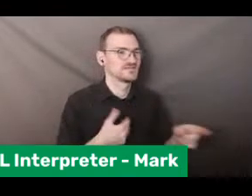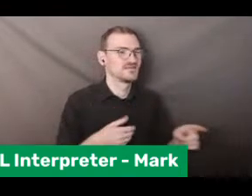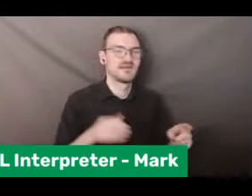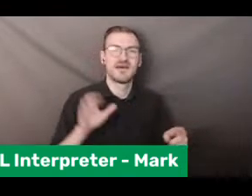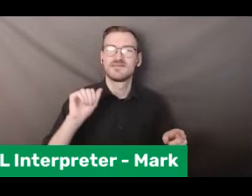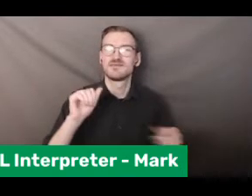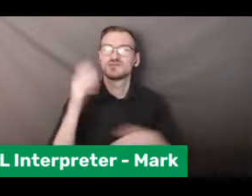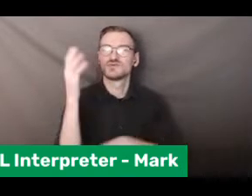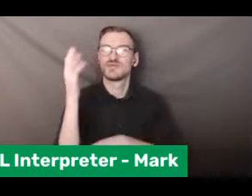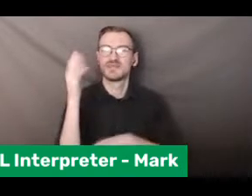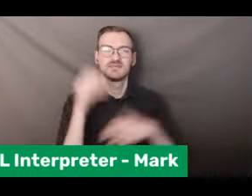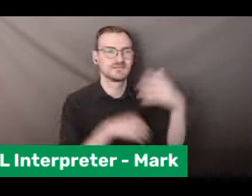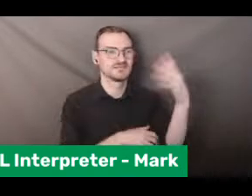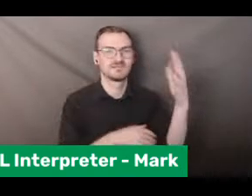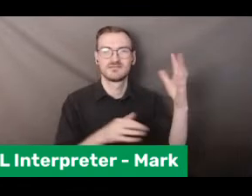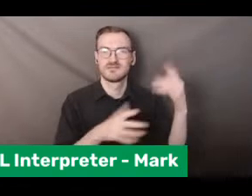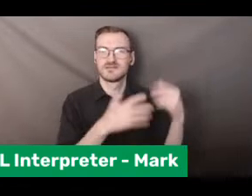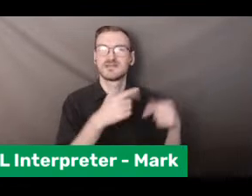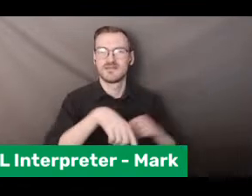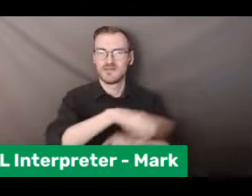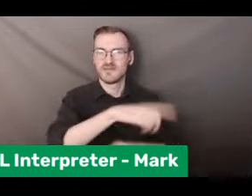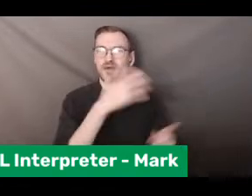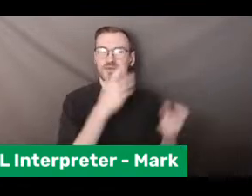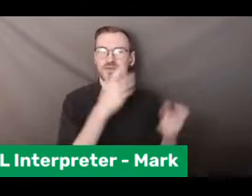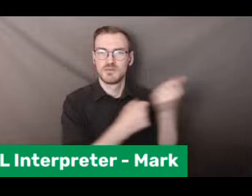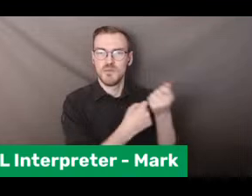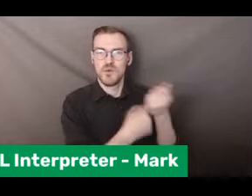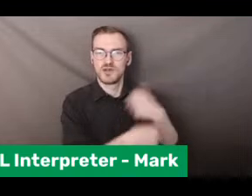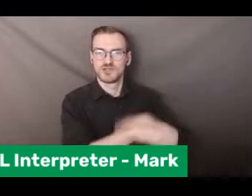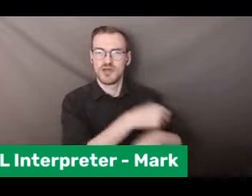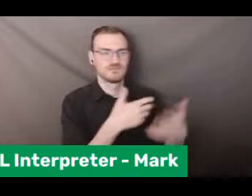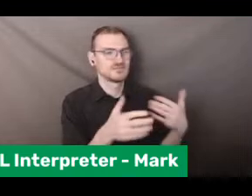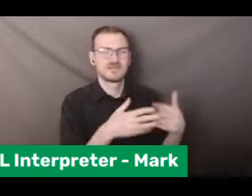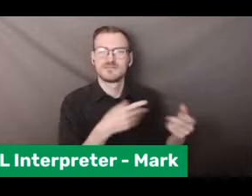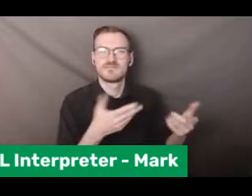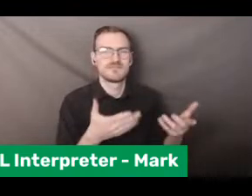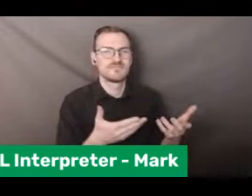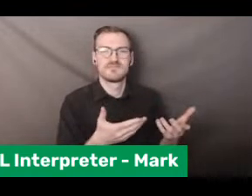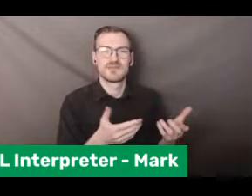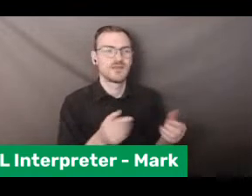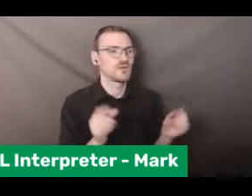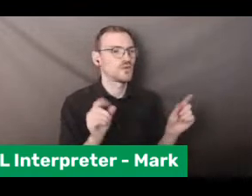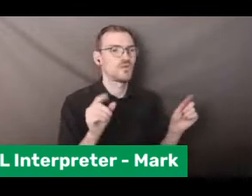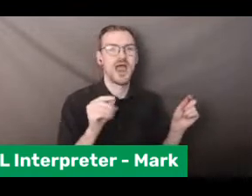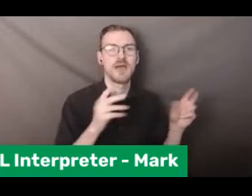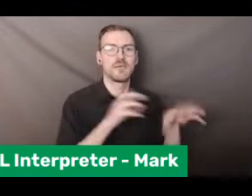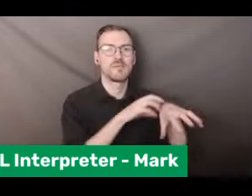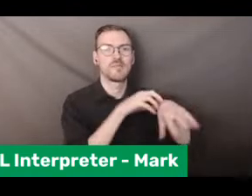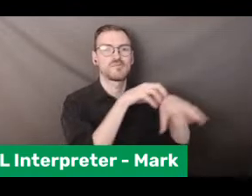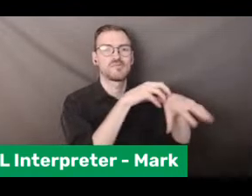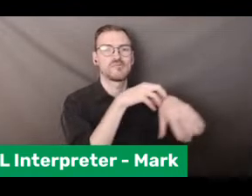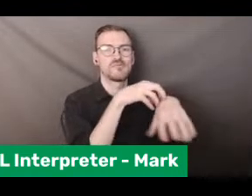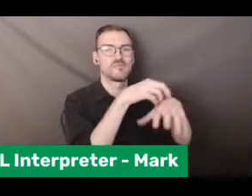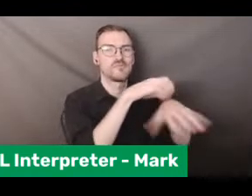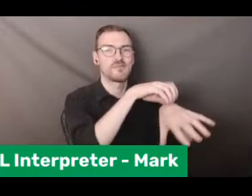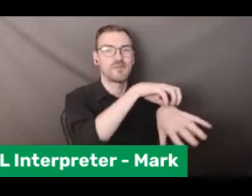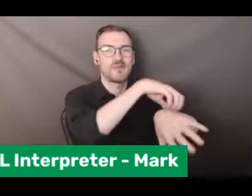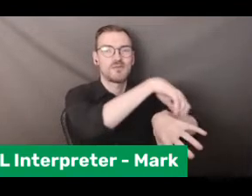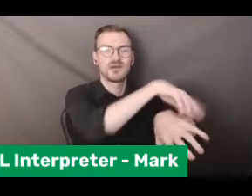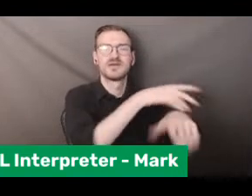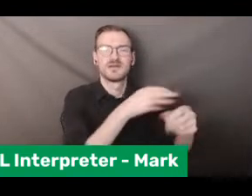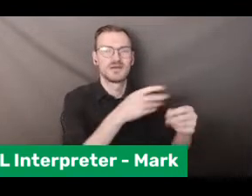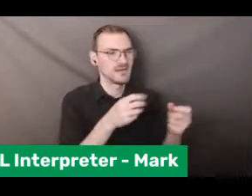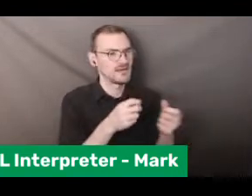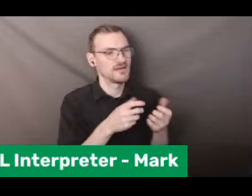what. What does it mean for us to have each other's backs no matter what? What does this mean for us to move in